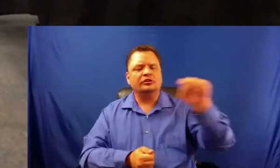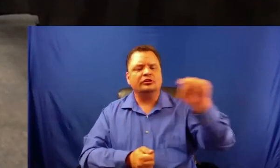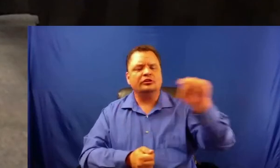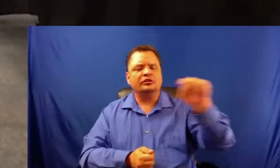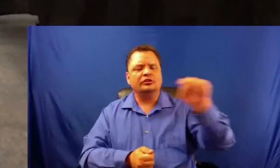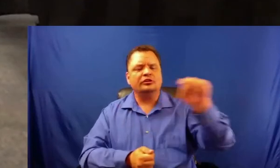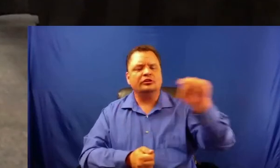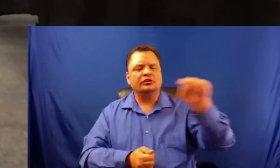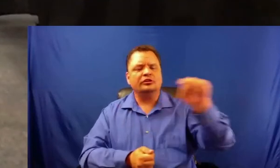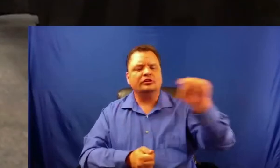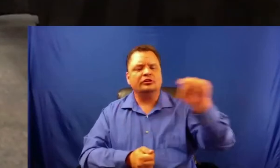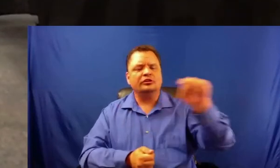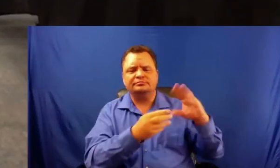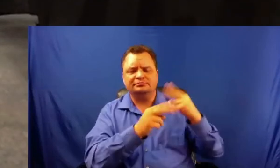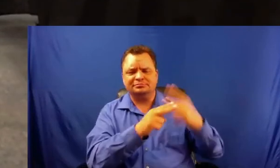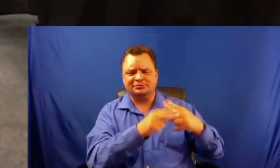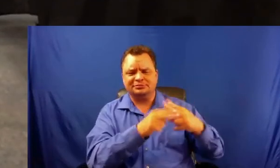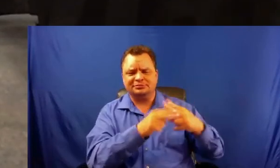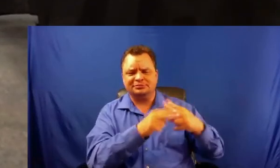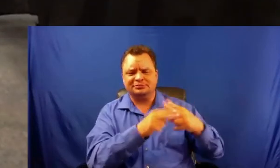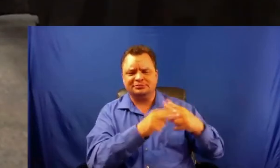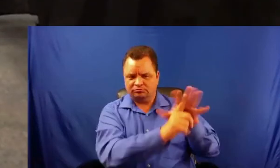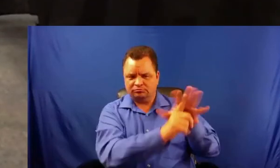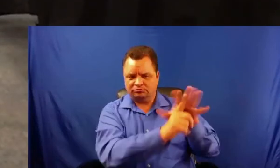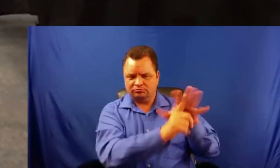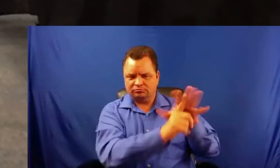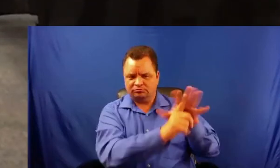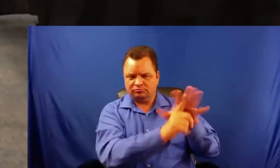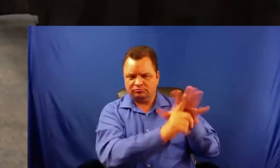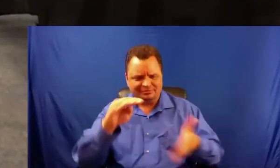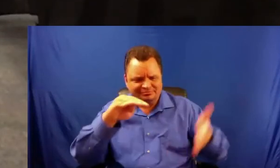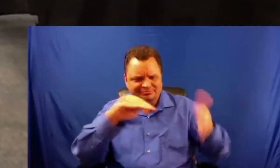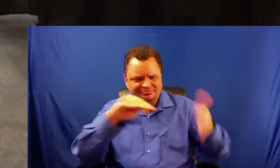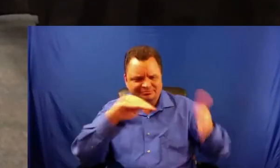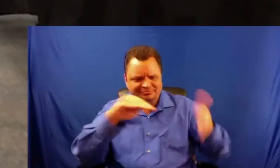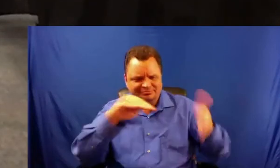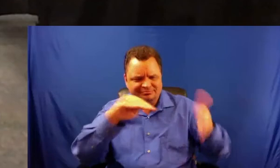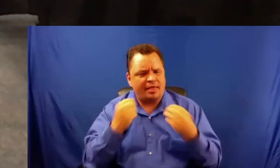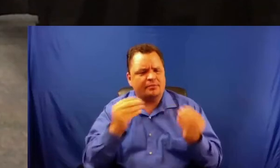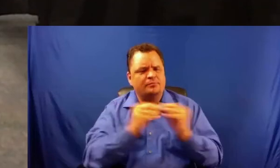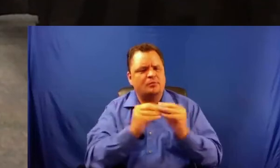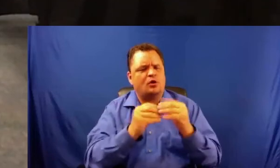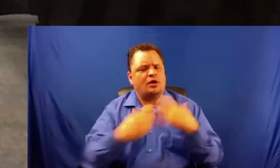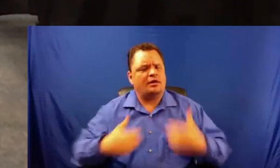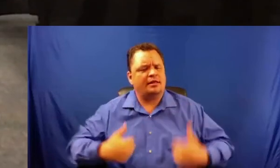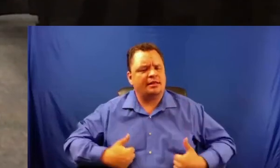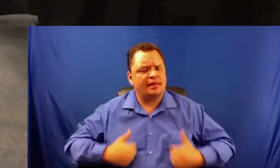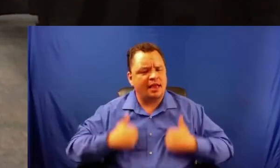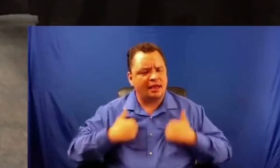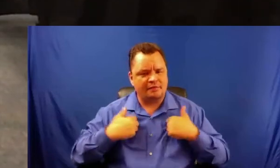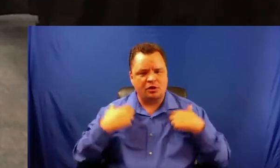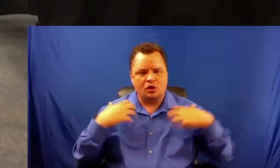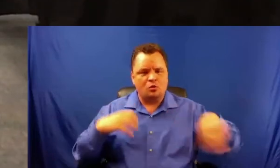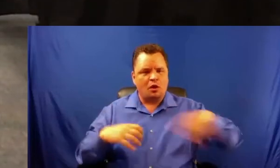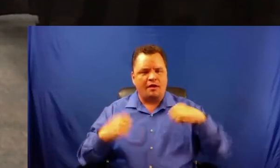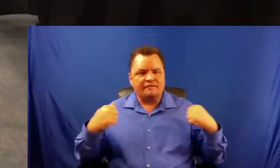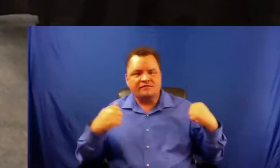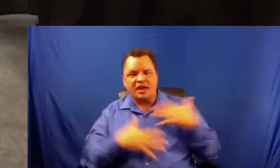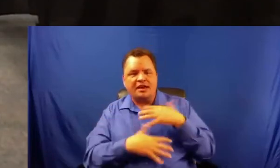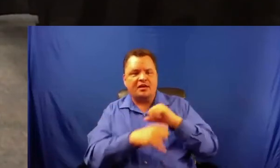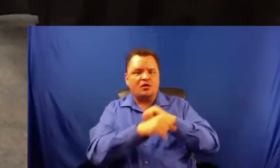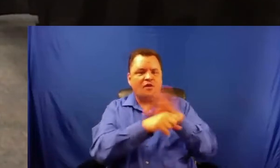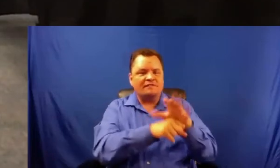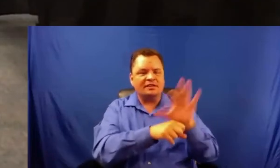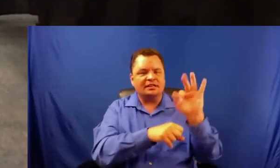have optimal health in their lives and to not be so fearful of COVID-19. We know that masks serve